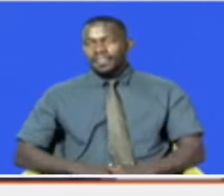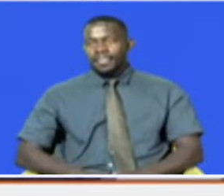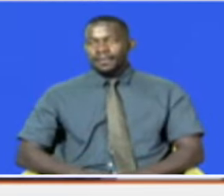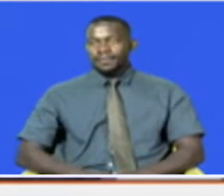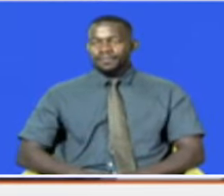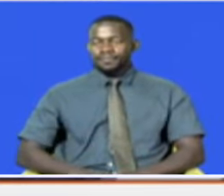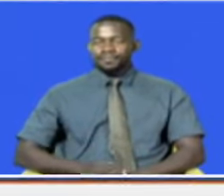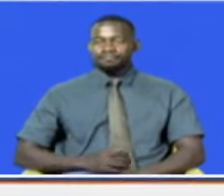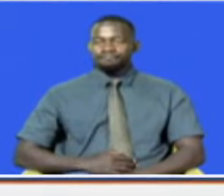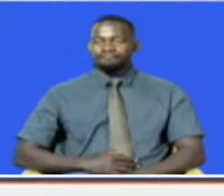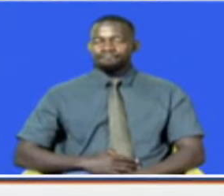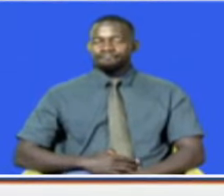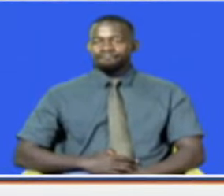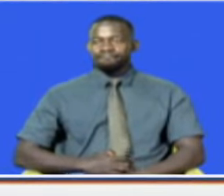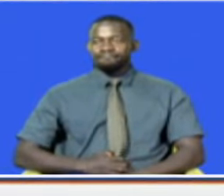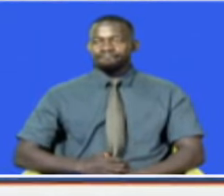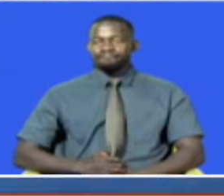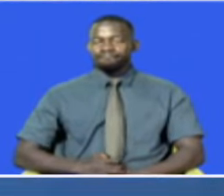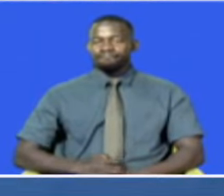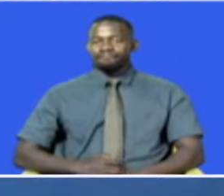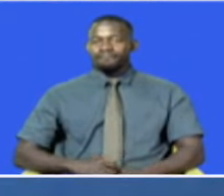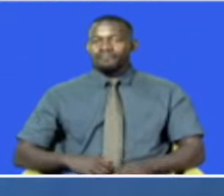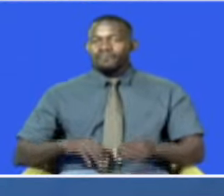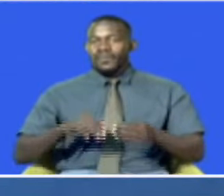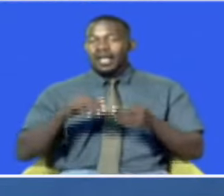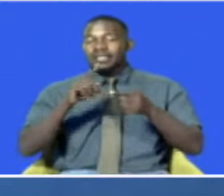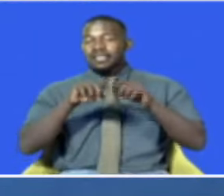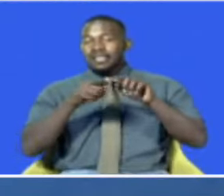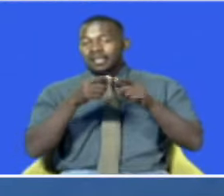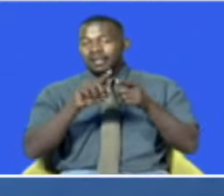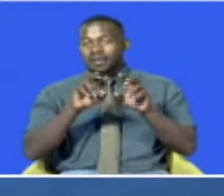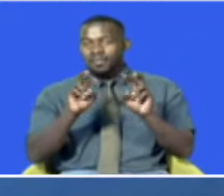Now, Standard Media Group Chief Executive Officer Mary.